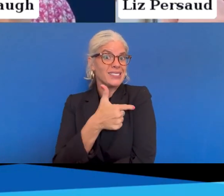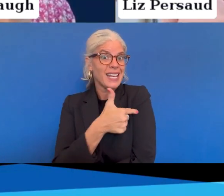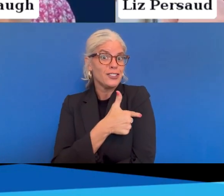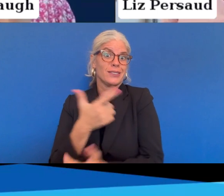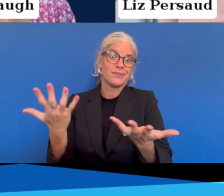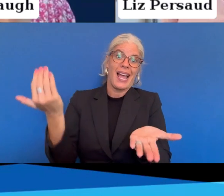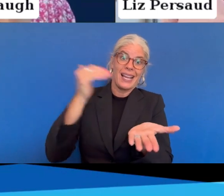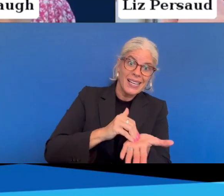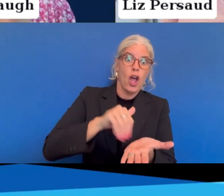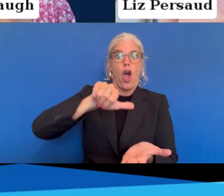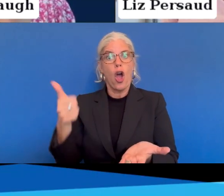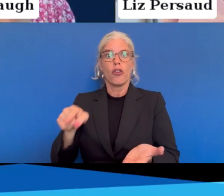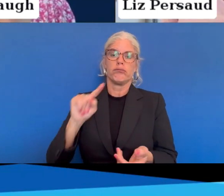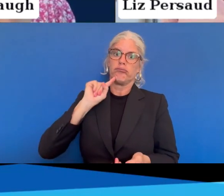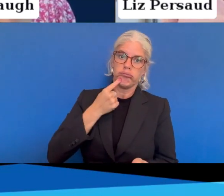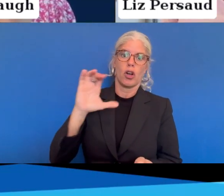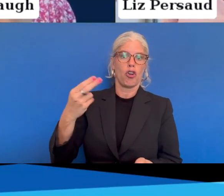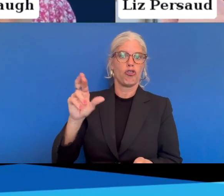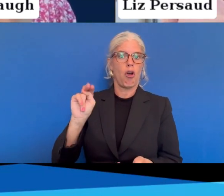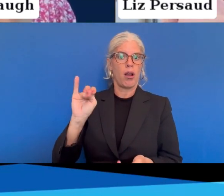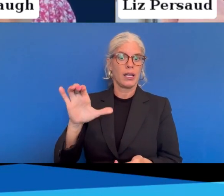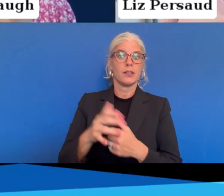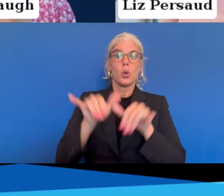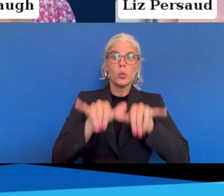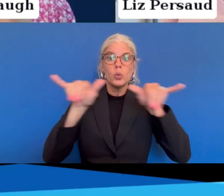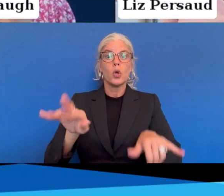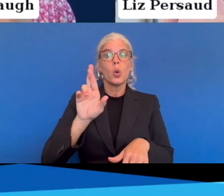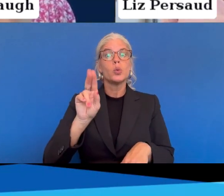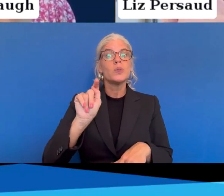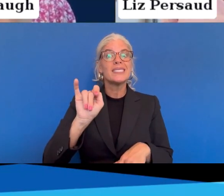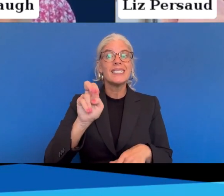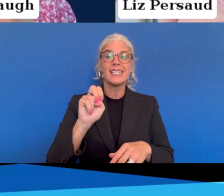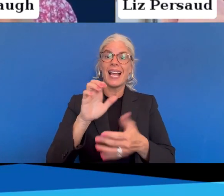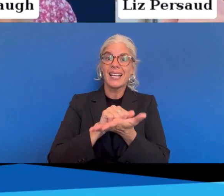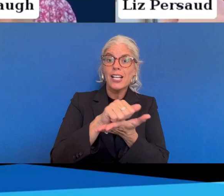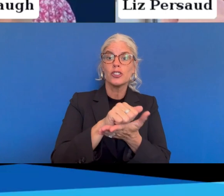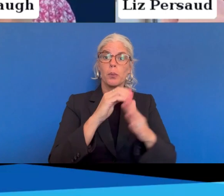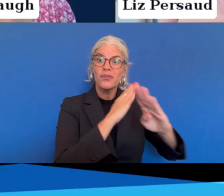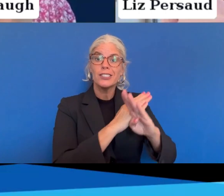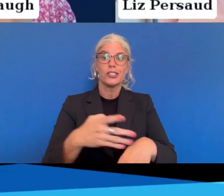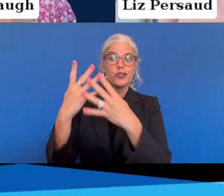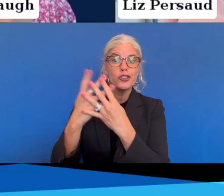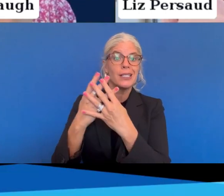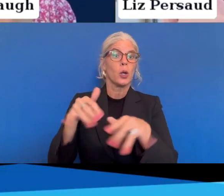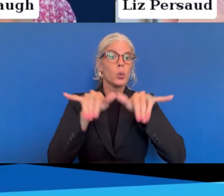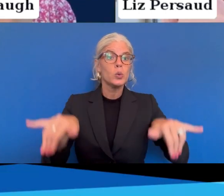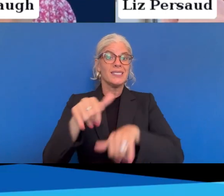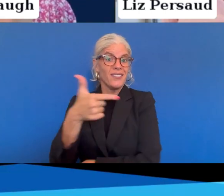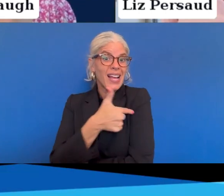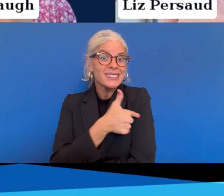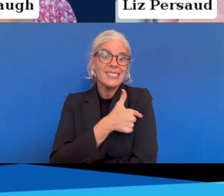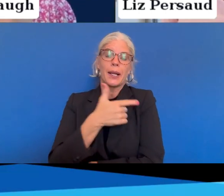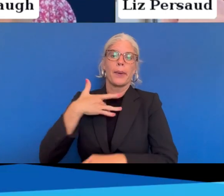is routine cancer prevention screening and routine vaccines tend to get lost when people have another major or